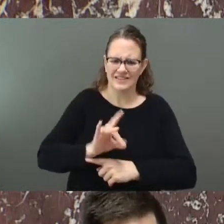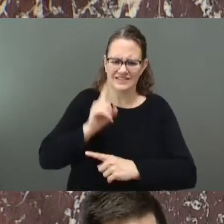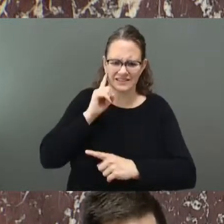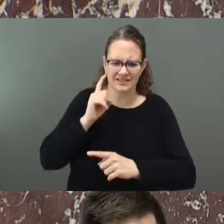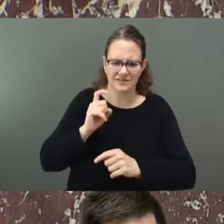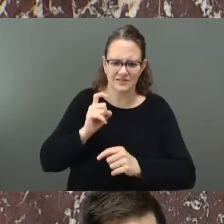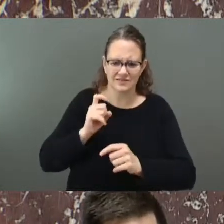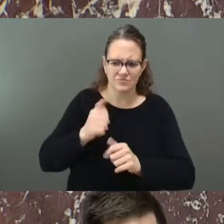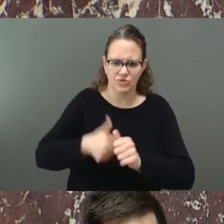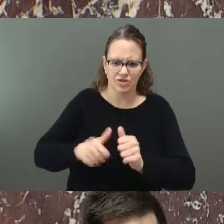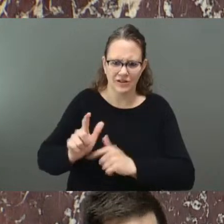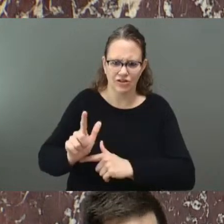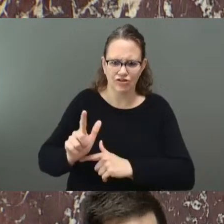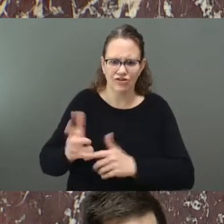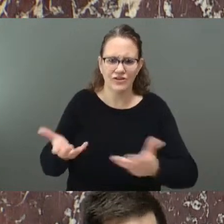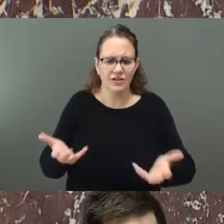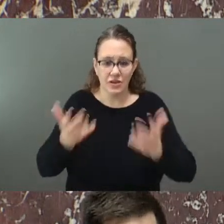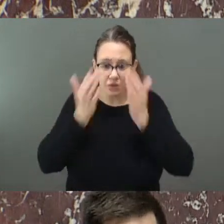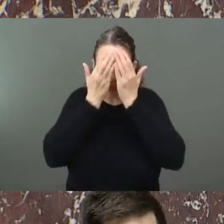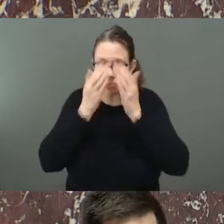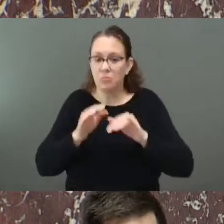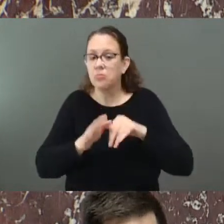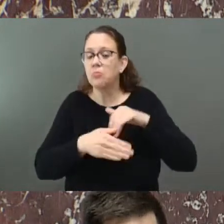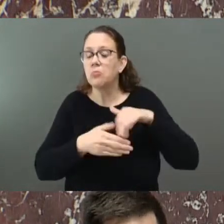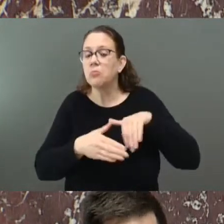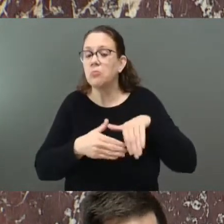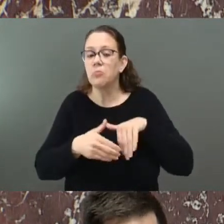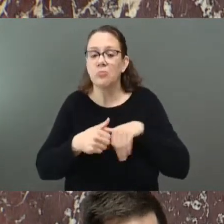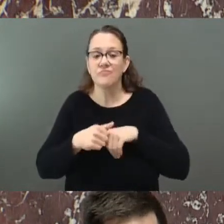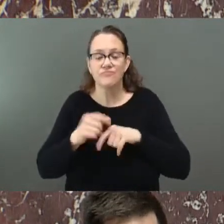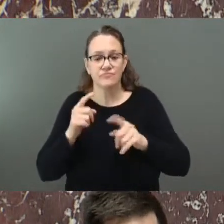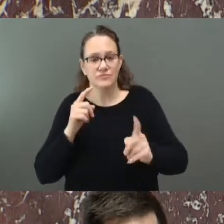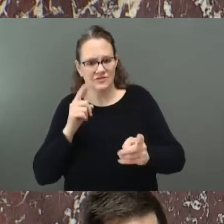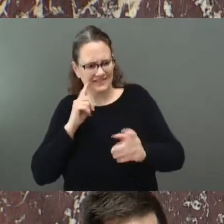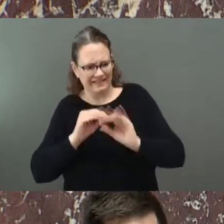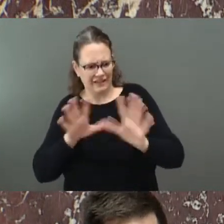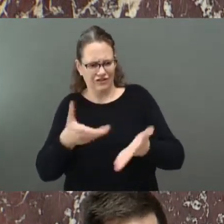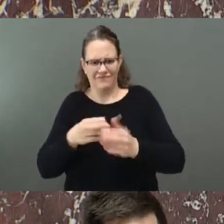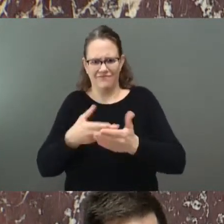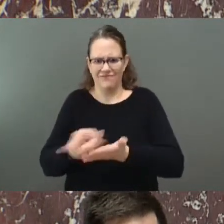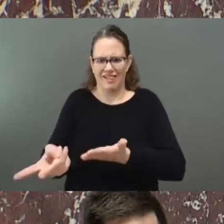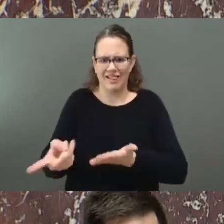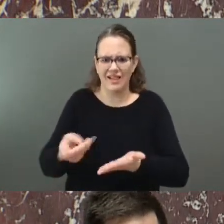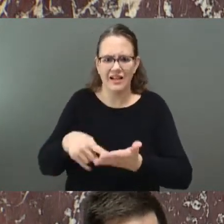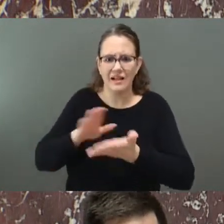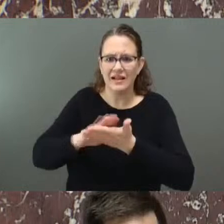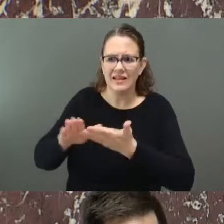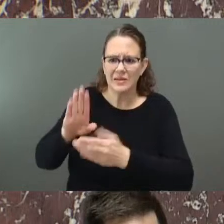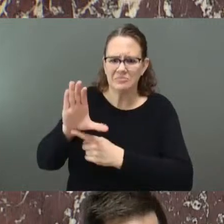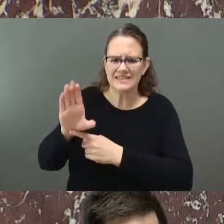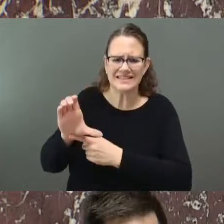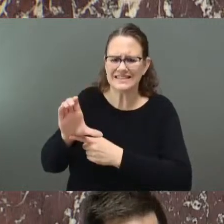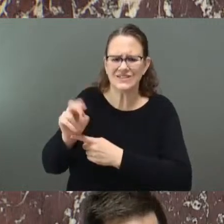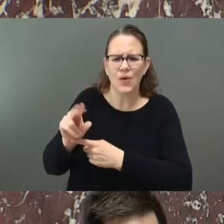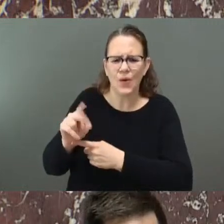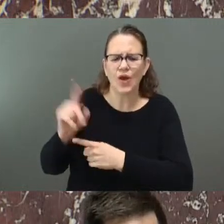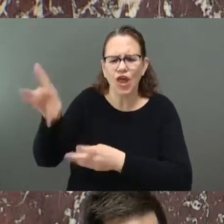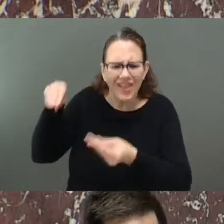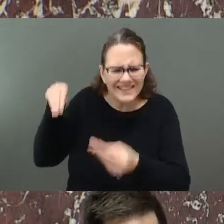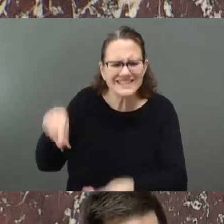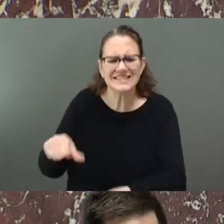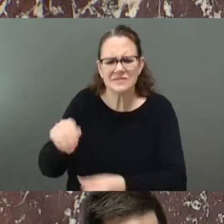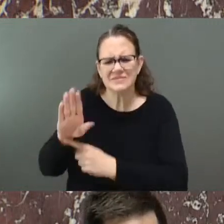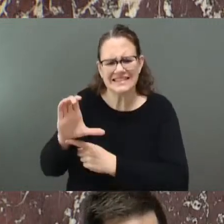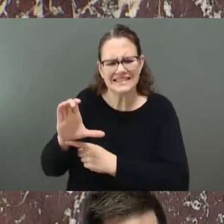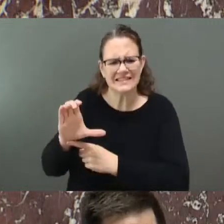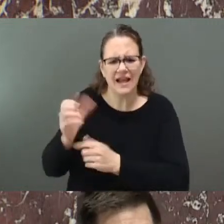BC scheme is a clear failure with the highest increases in emissions in the country. Everything is more expensive, and the Premier is still determined to